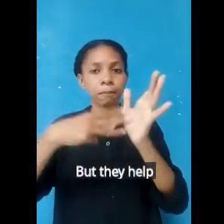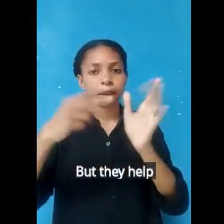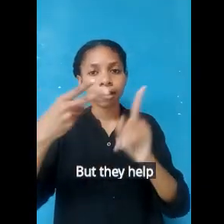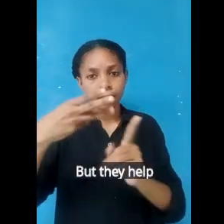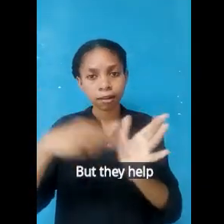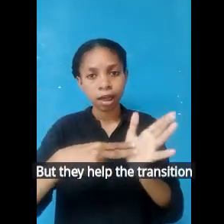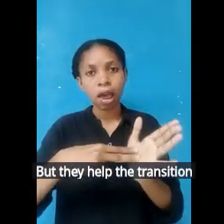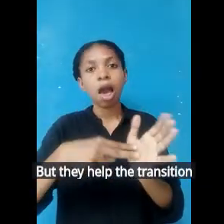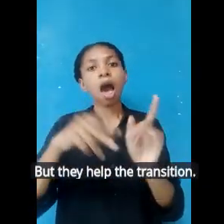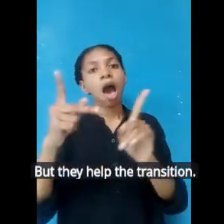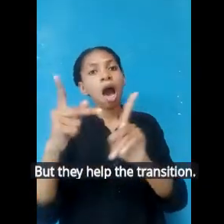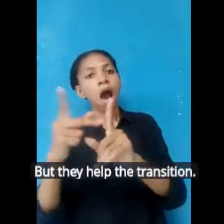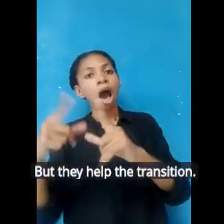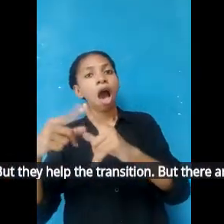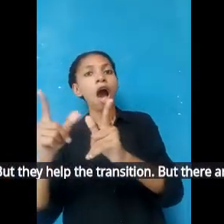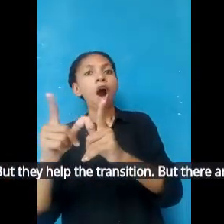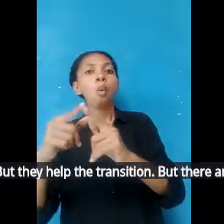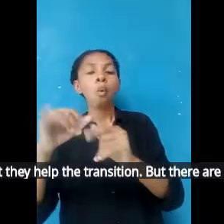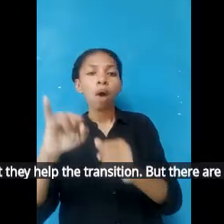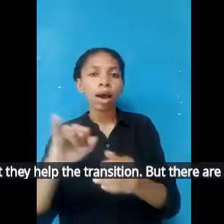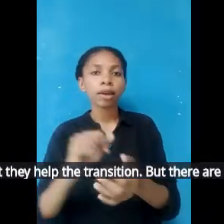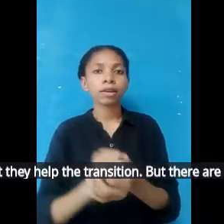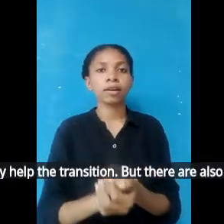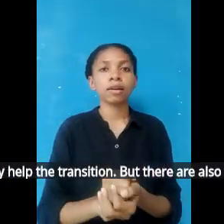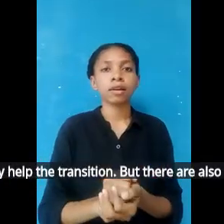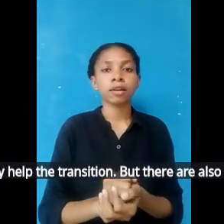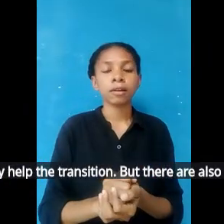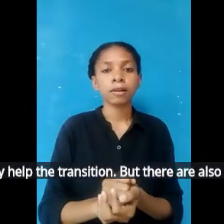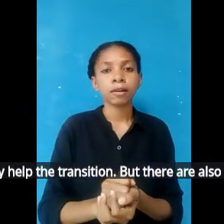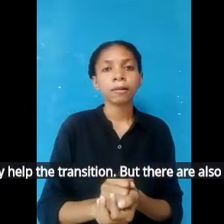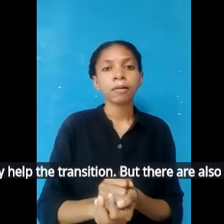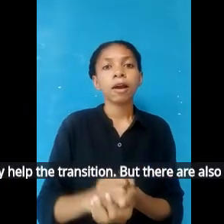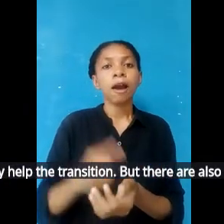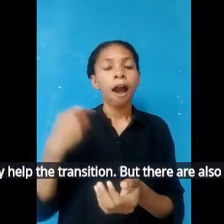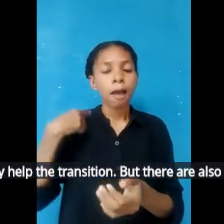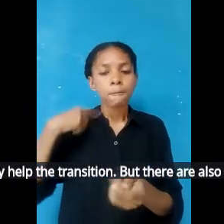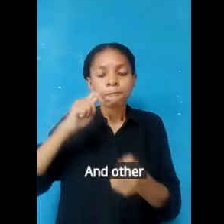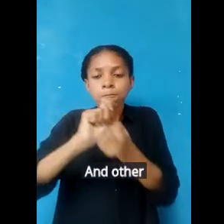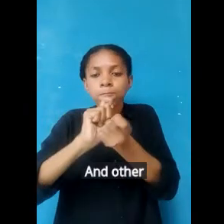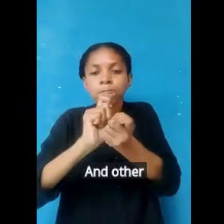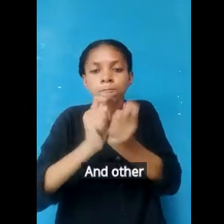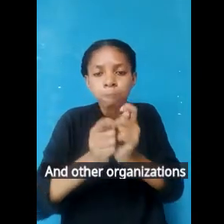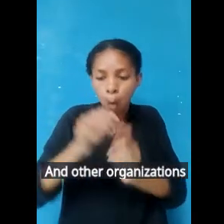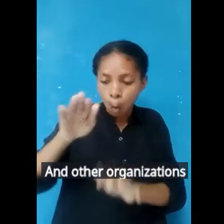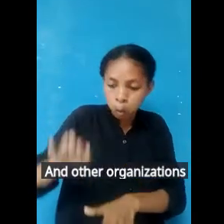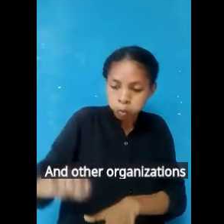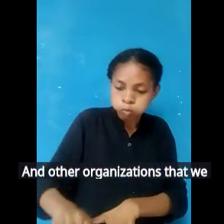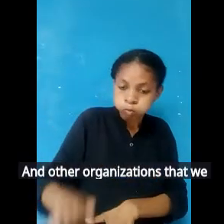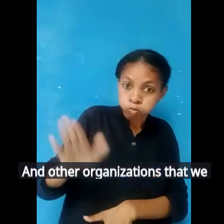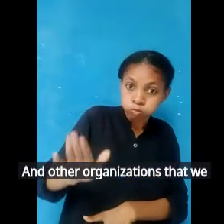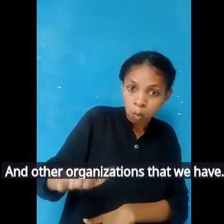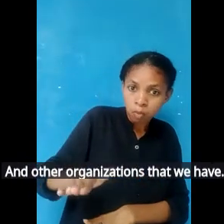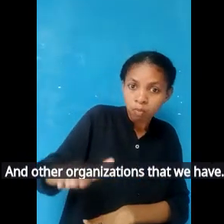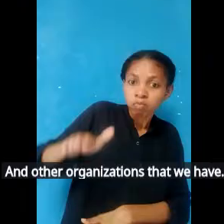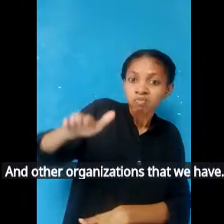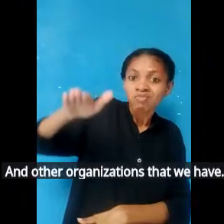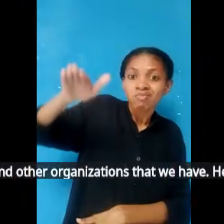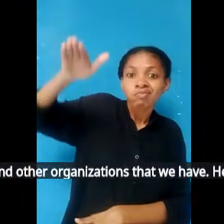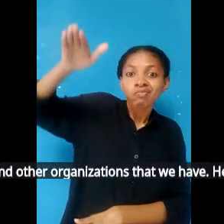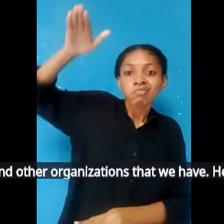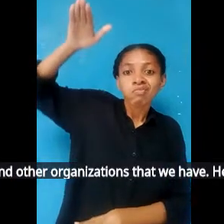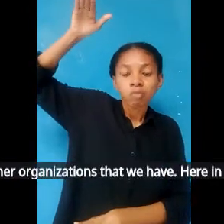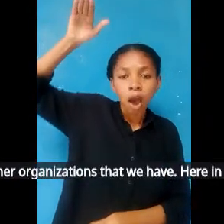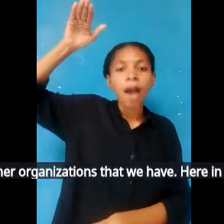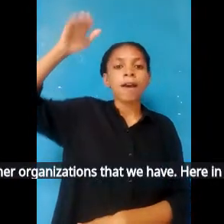transition. But there are also parents and other organizations that we have here in